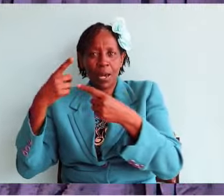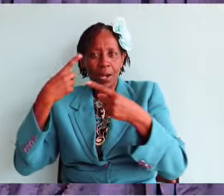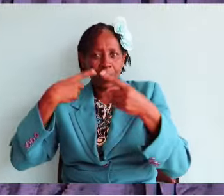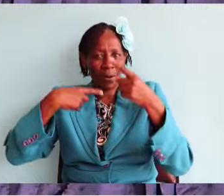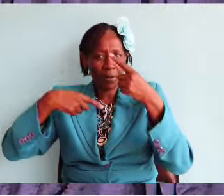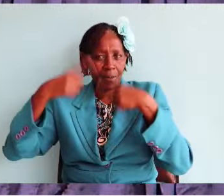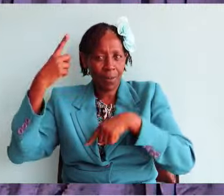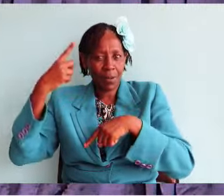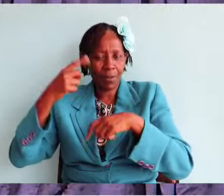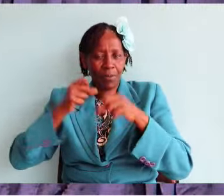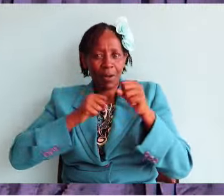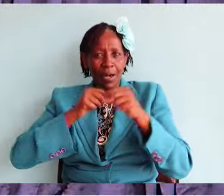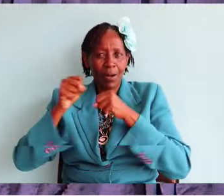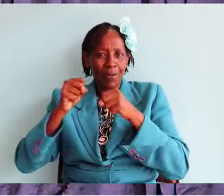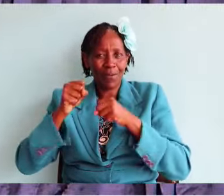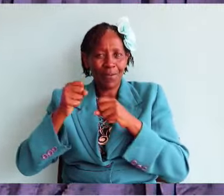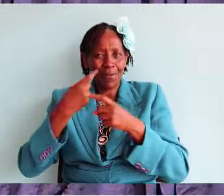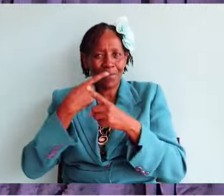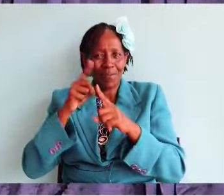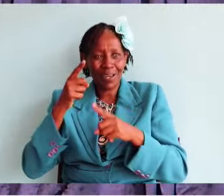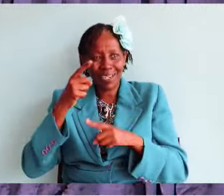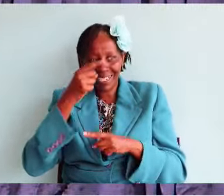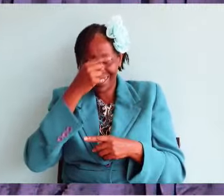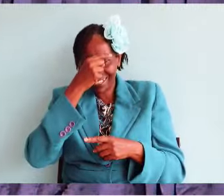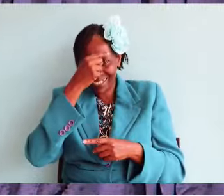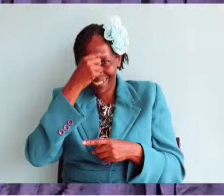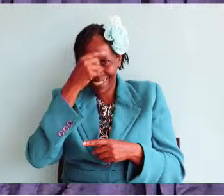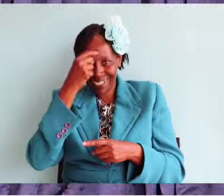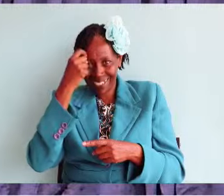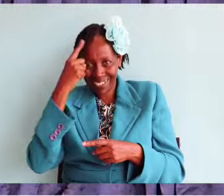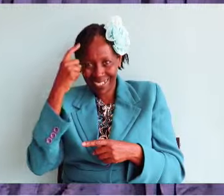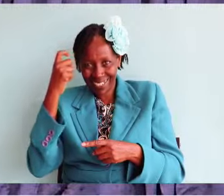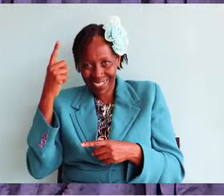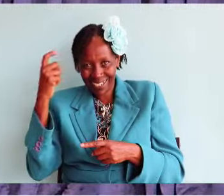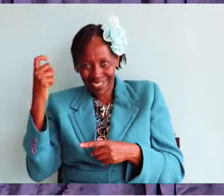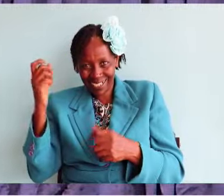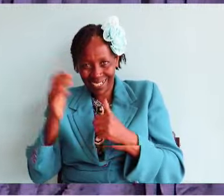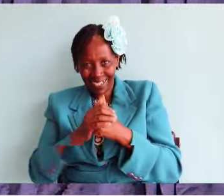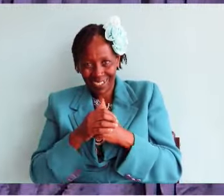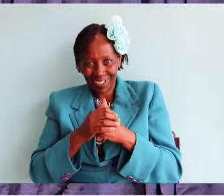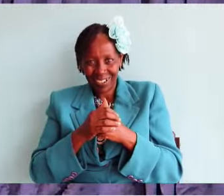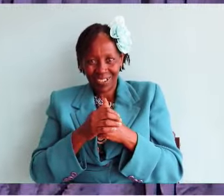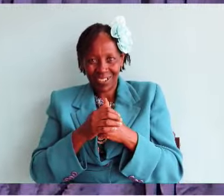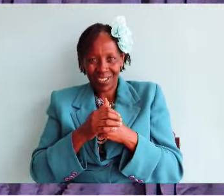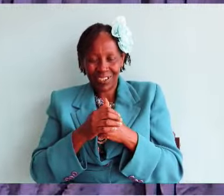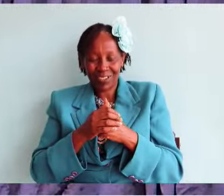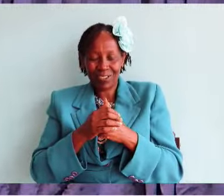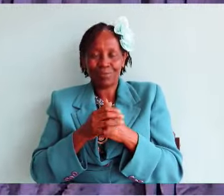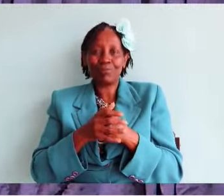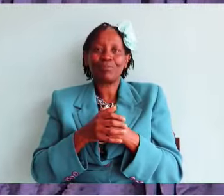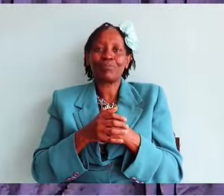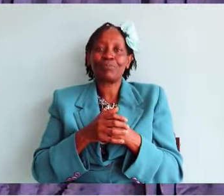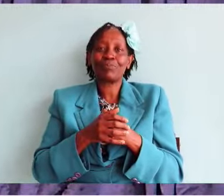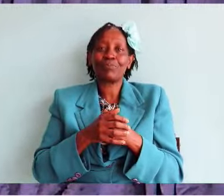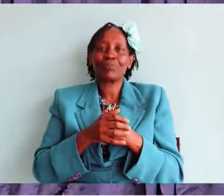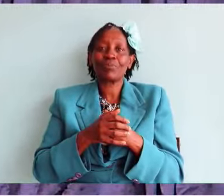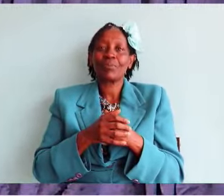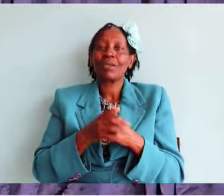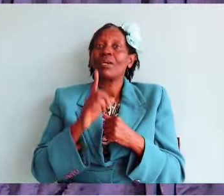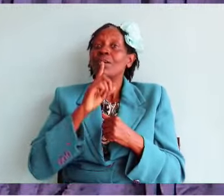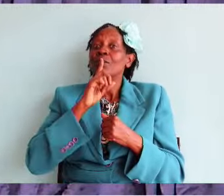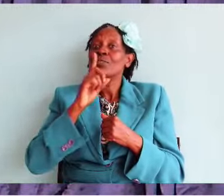It was because of that dream that God wanted him to go down and hear. And so he